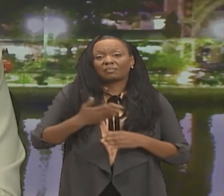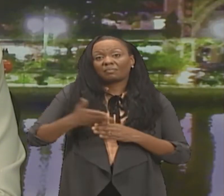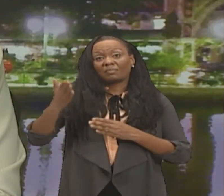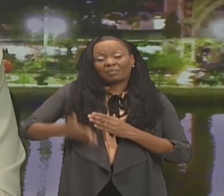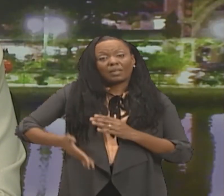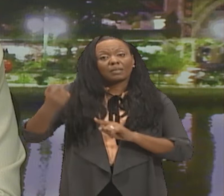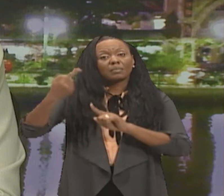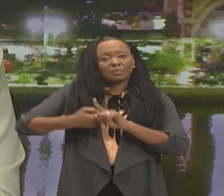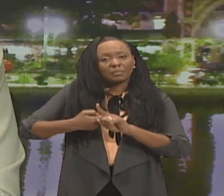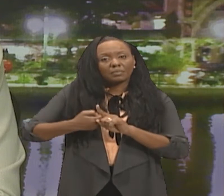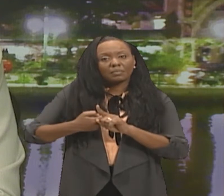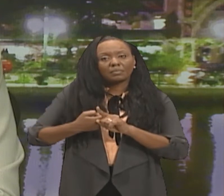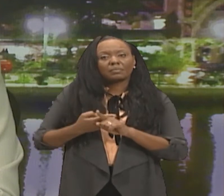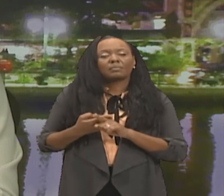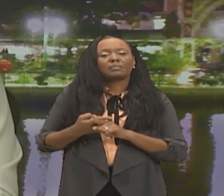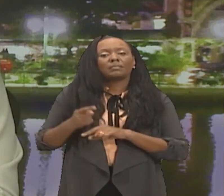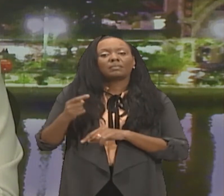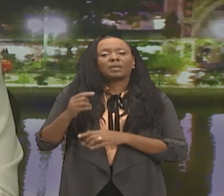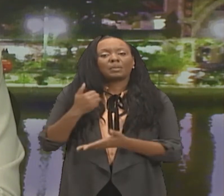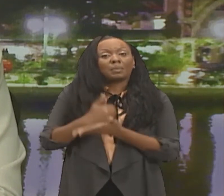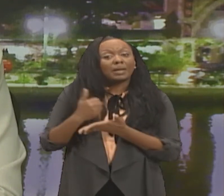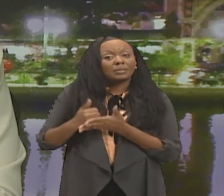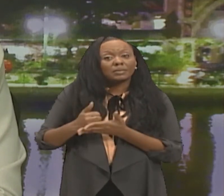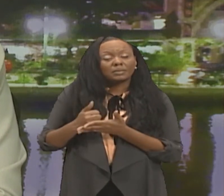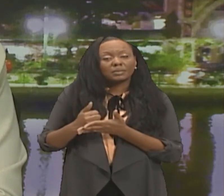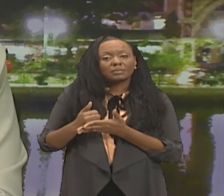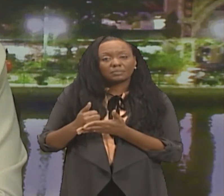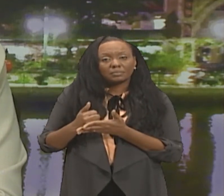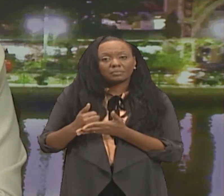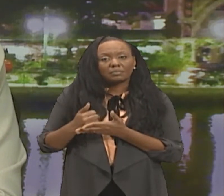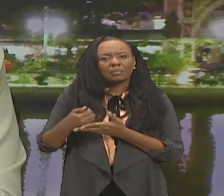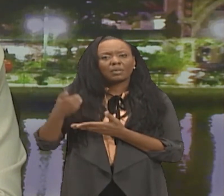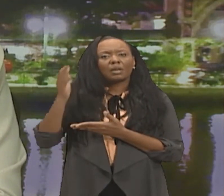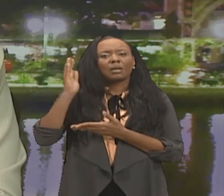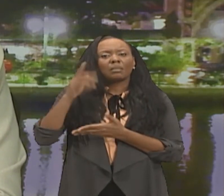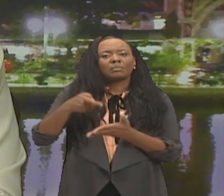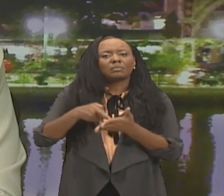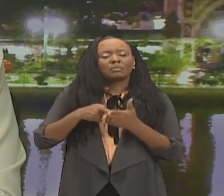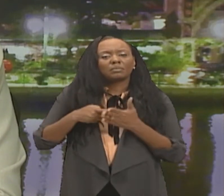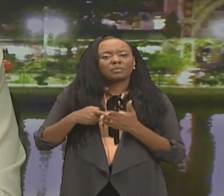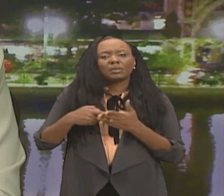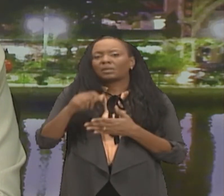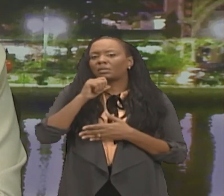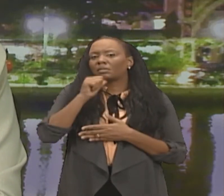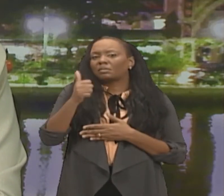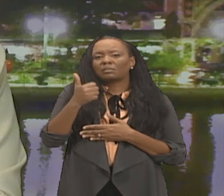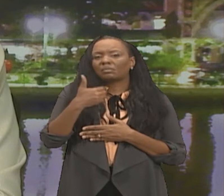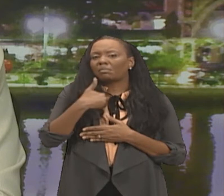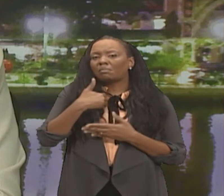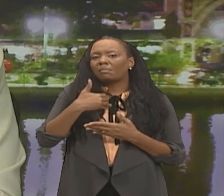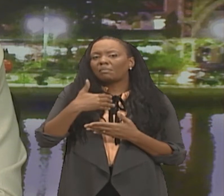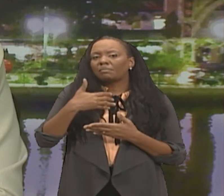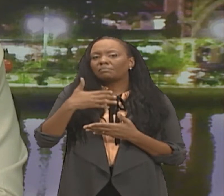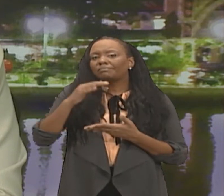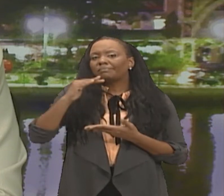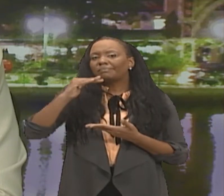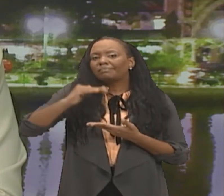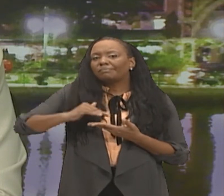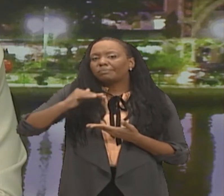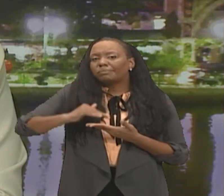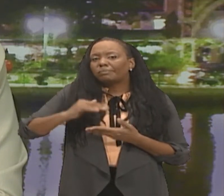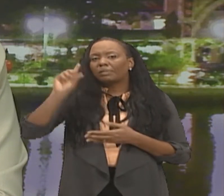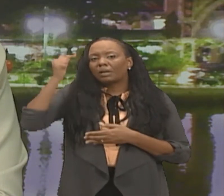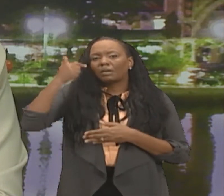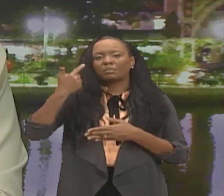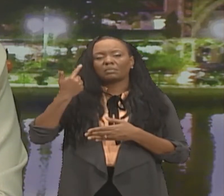As of the end of this month, local commercial banks will be required to hold less government paper as securities. The Central Bank